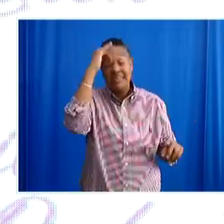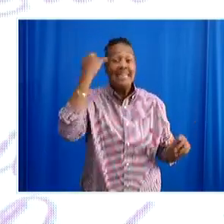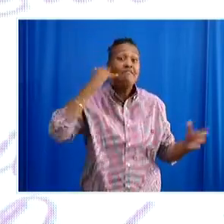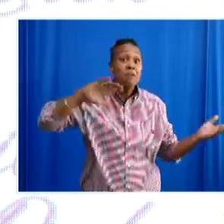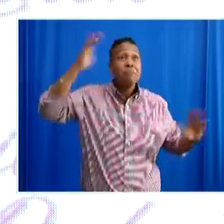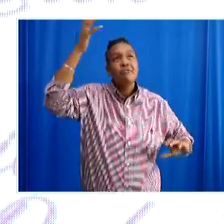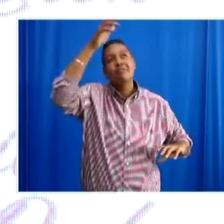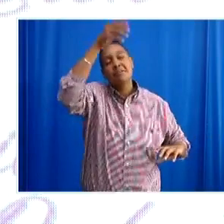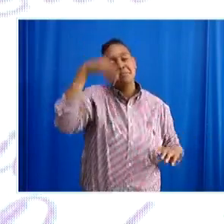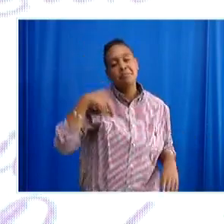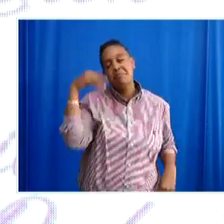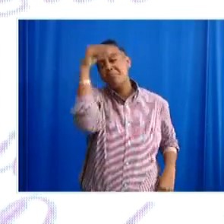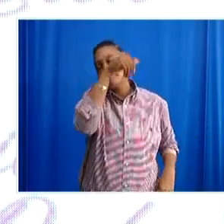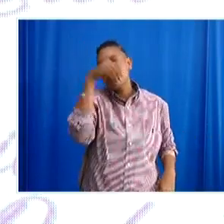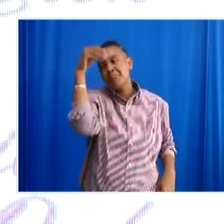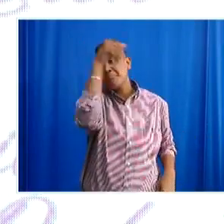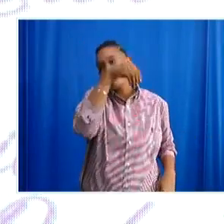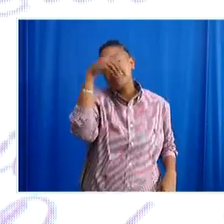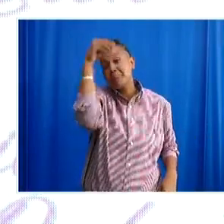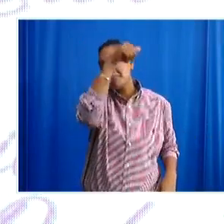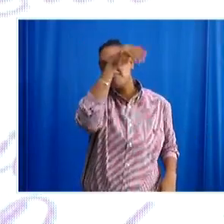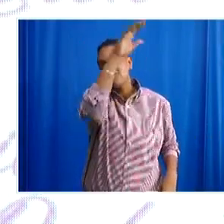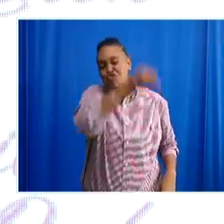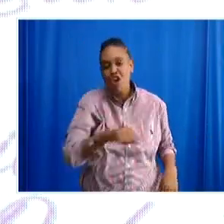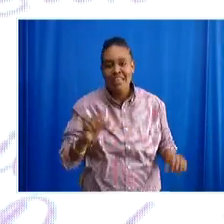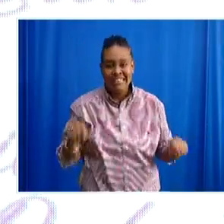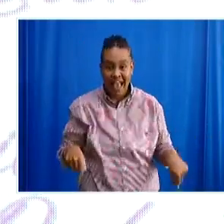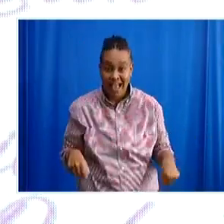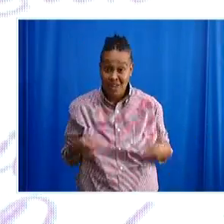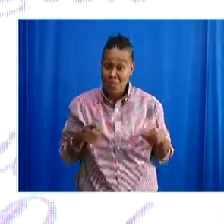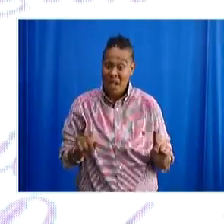catastrophe bond. And while I'm not in a position